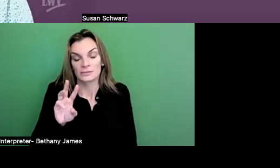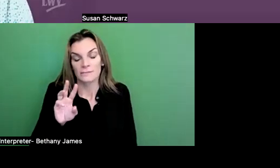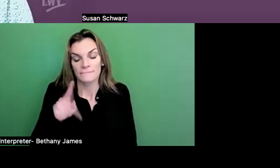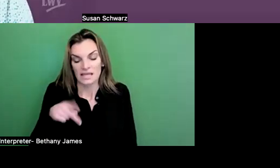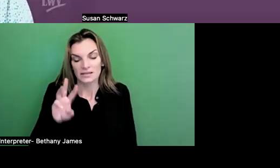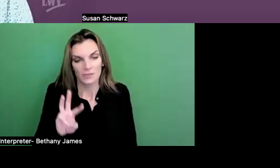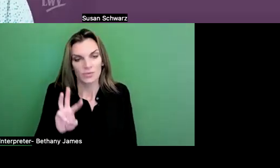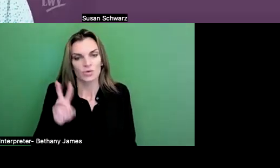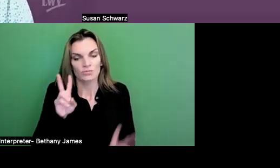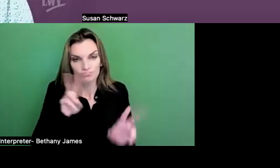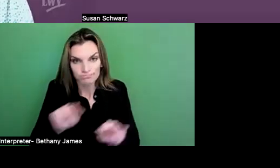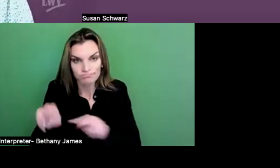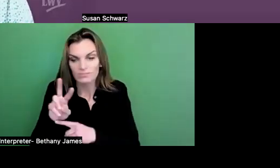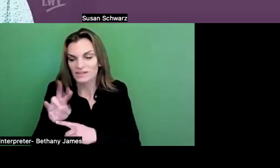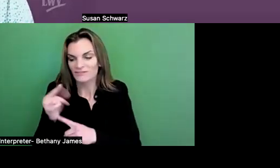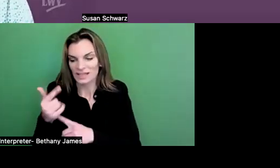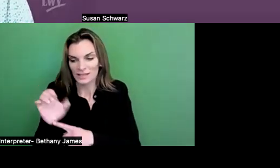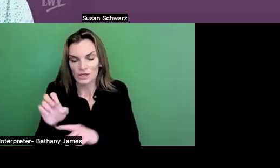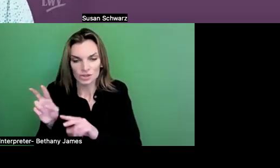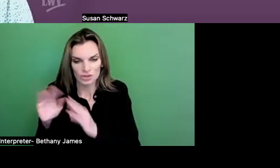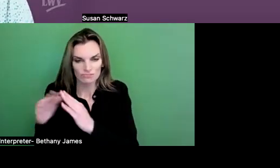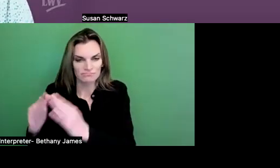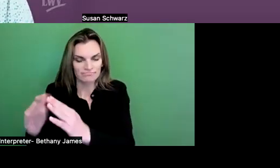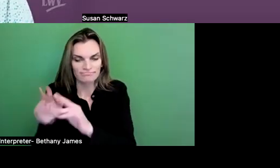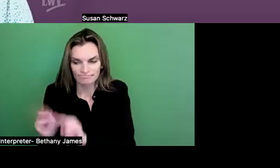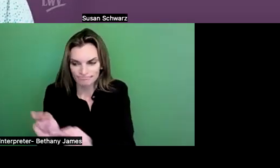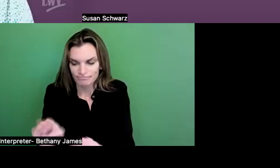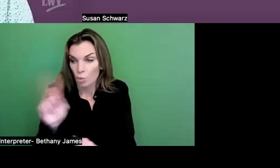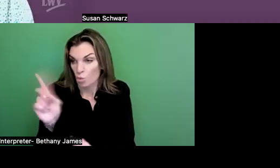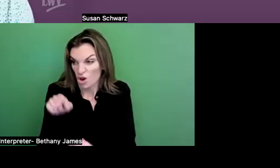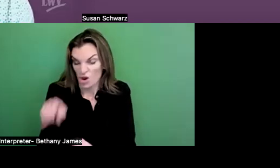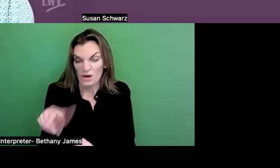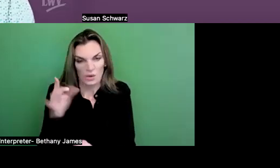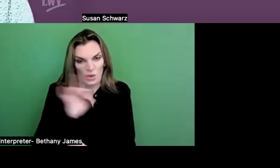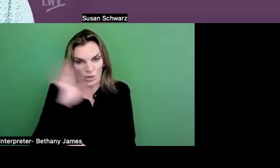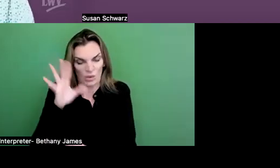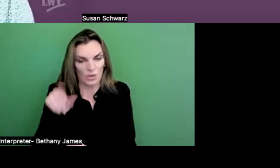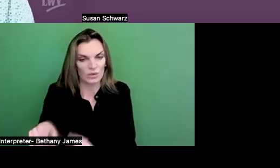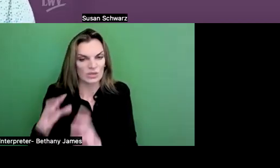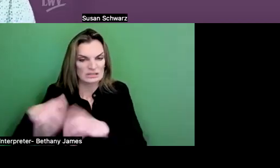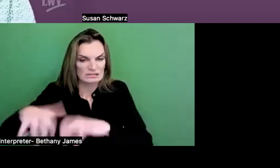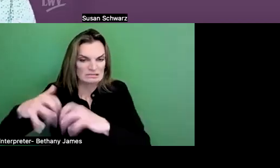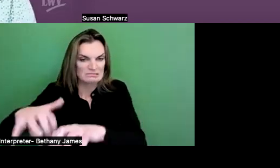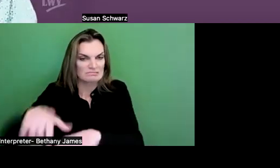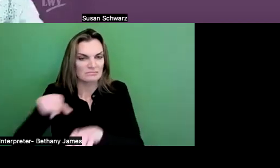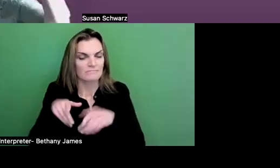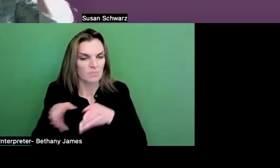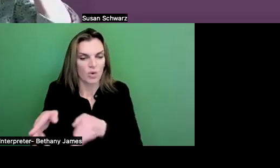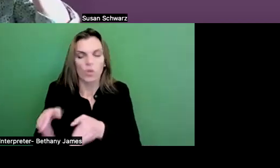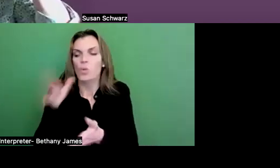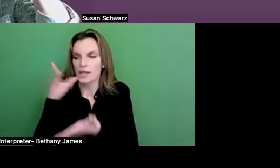They maintain a list of the streets that are in the worst shape, and they